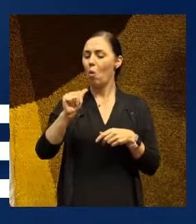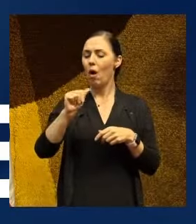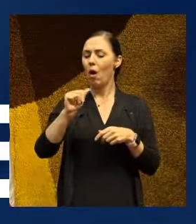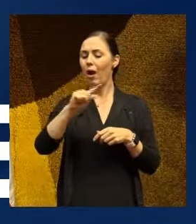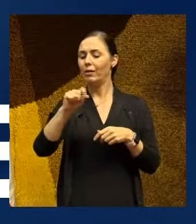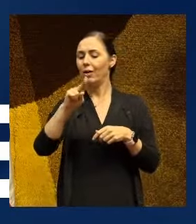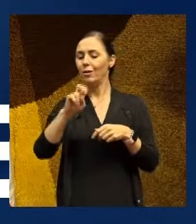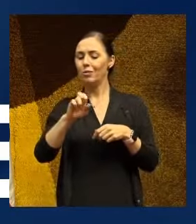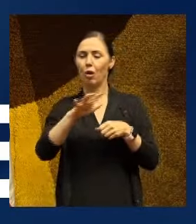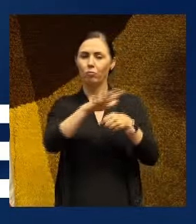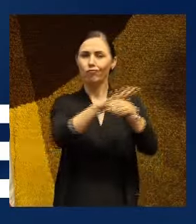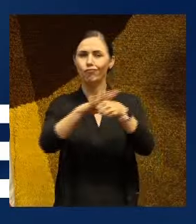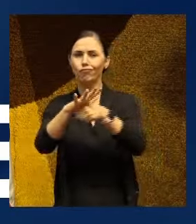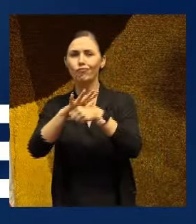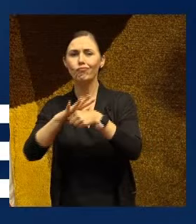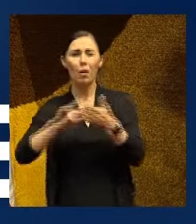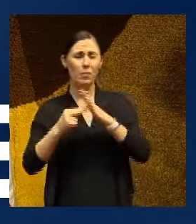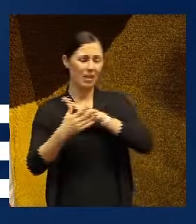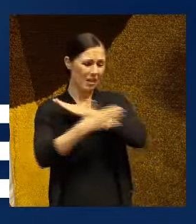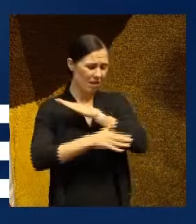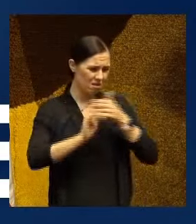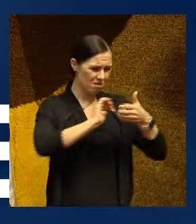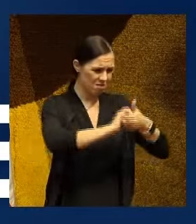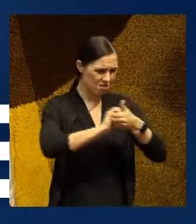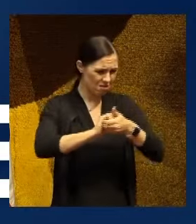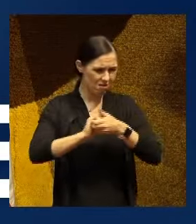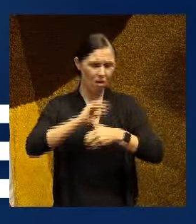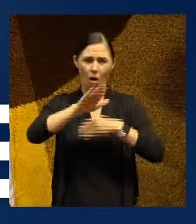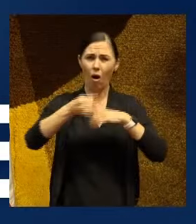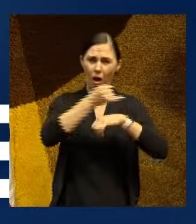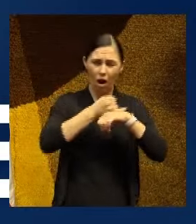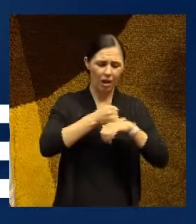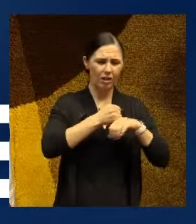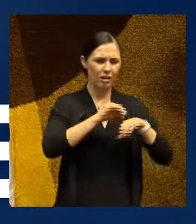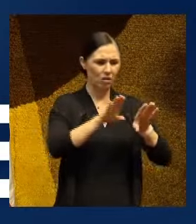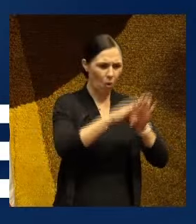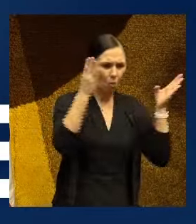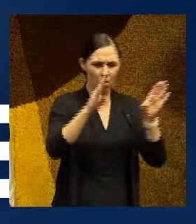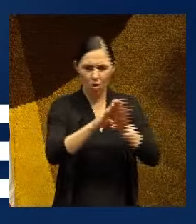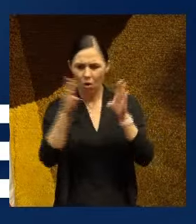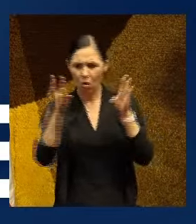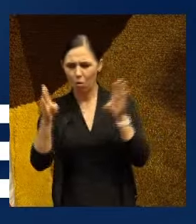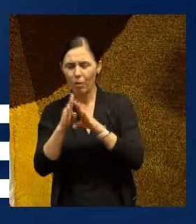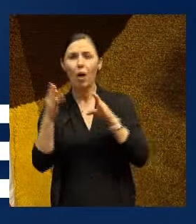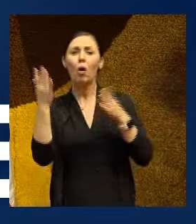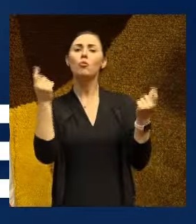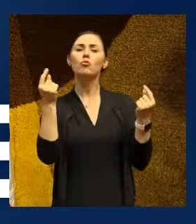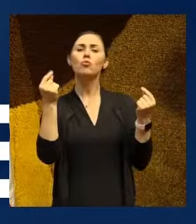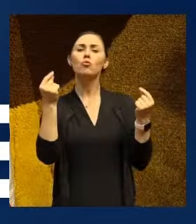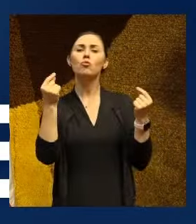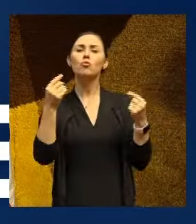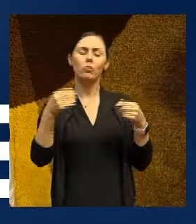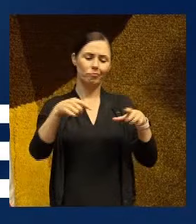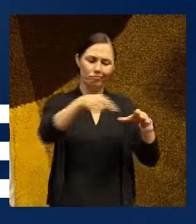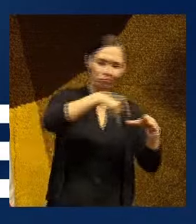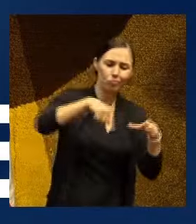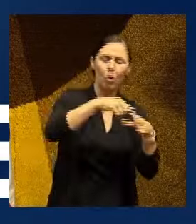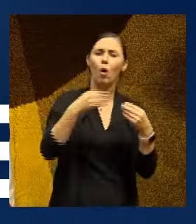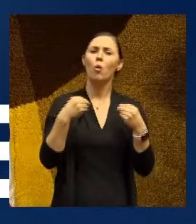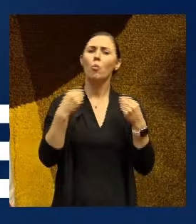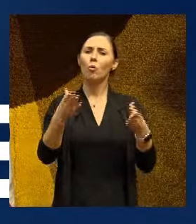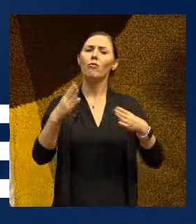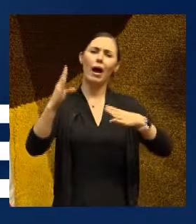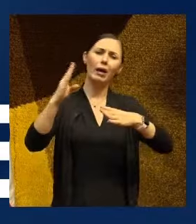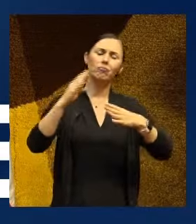opened 20 sites across all islands that provide a wide range of services for individuals and